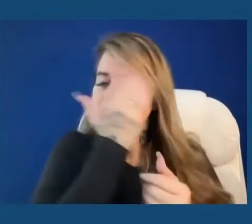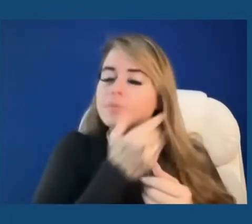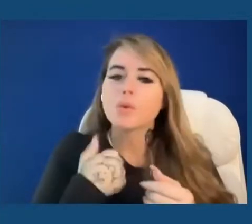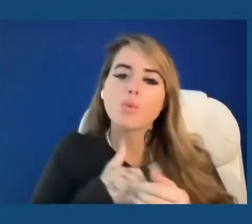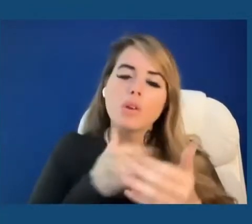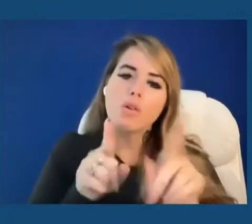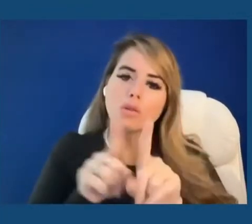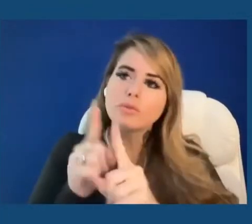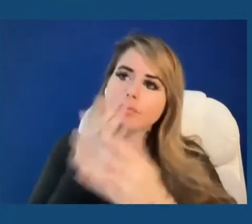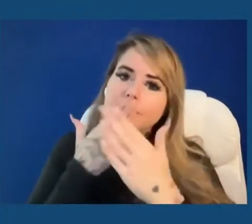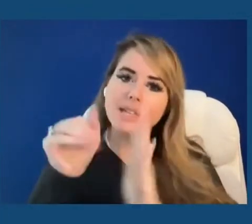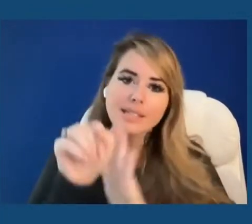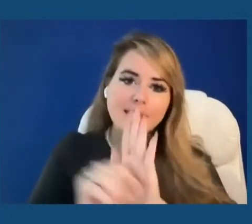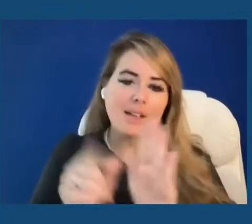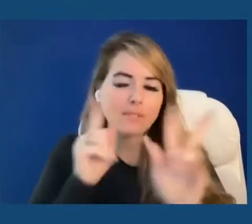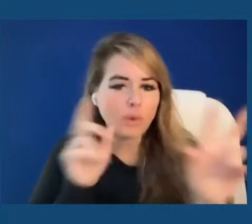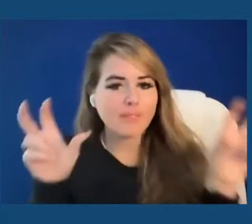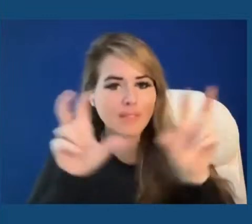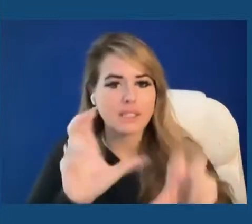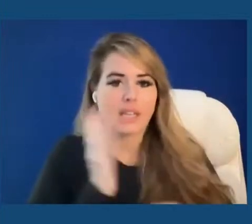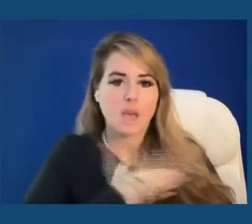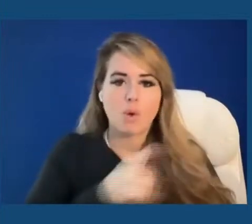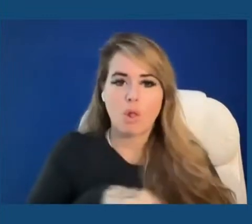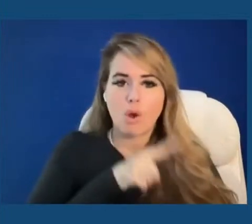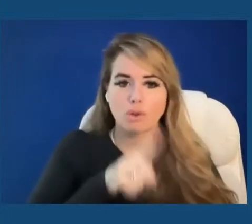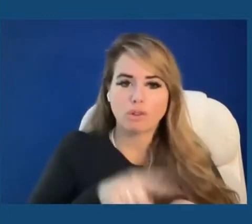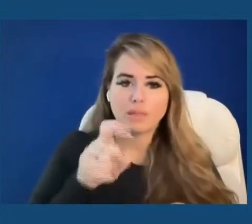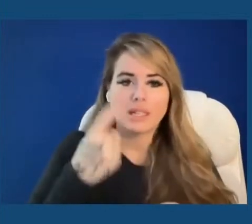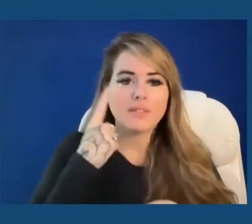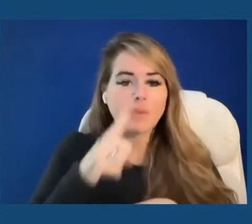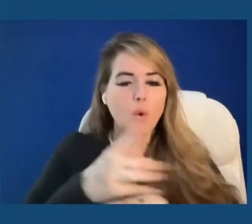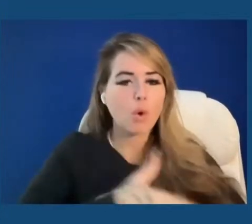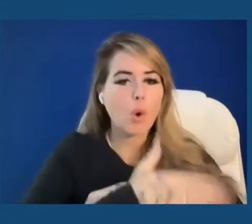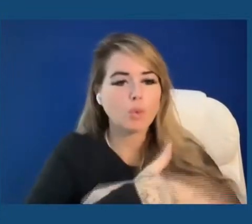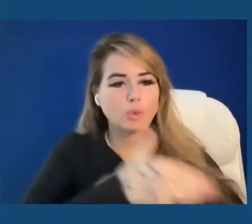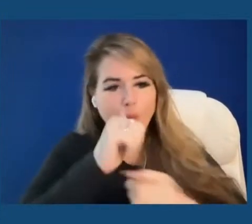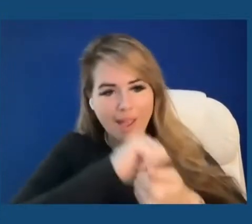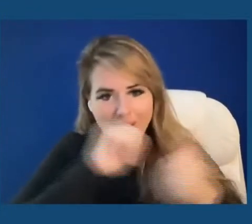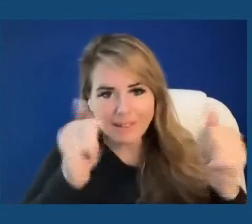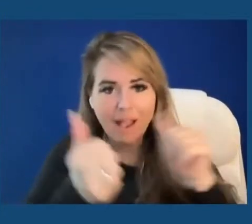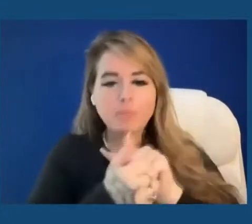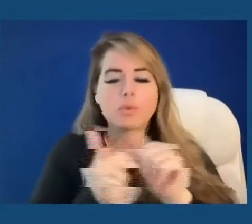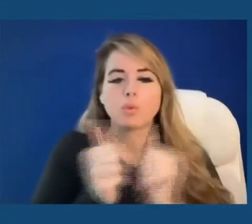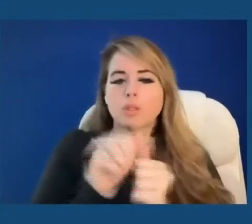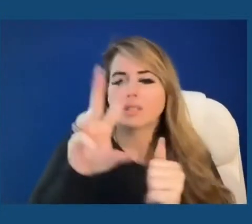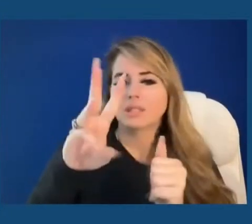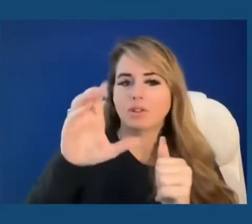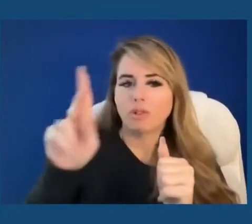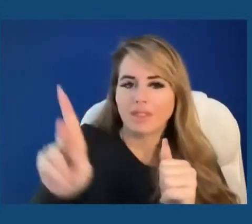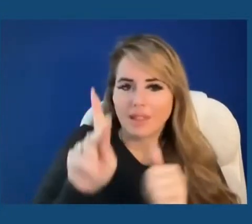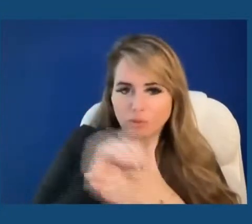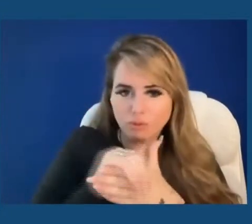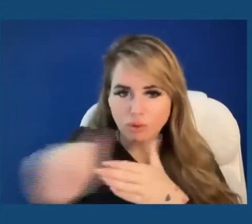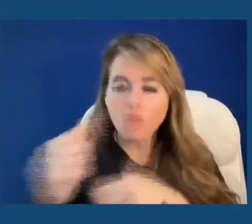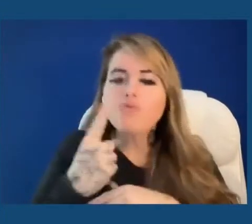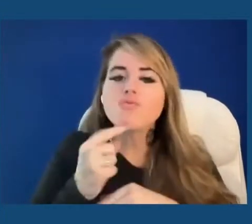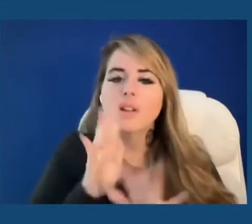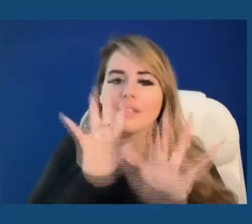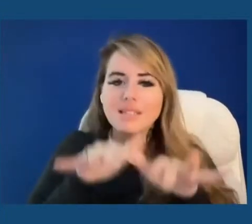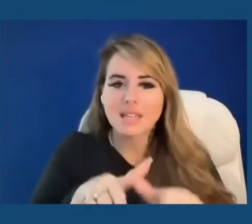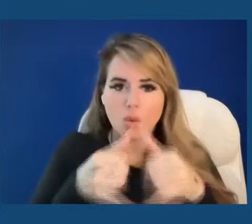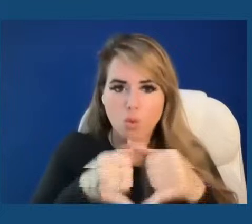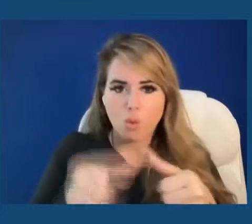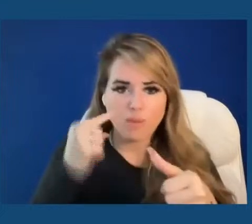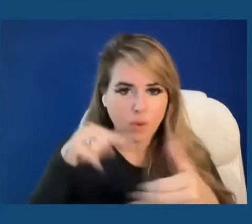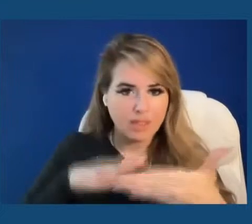in long-term need for coastal adaptation with their $600,000 Red Sea Award to the town